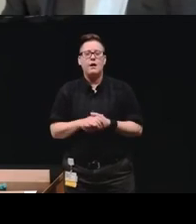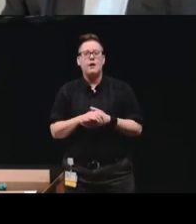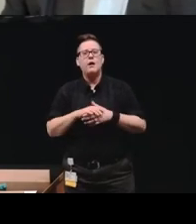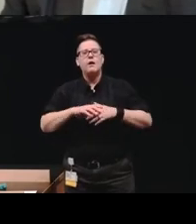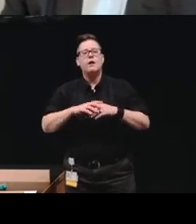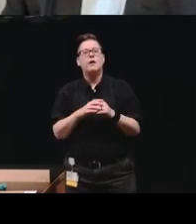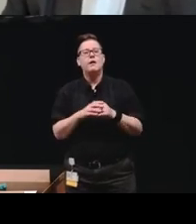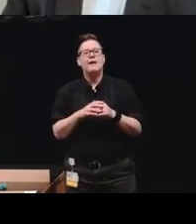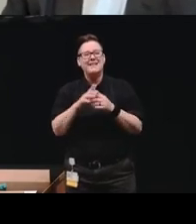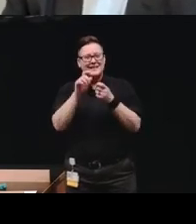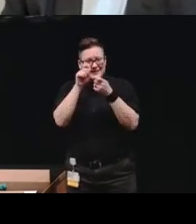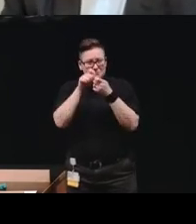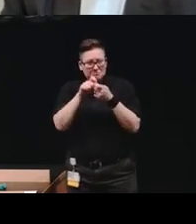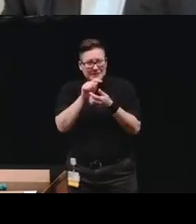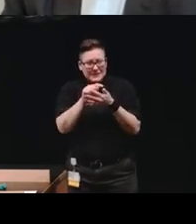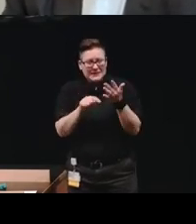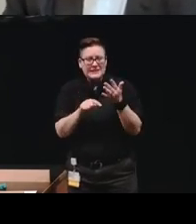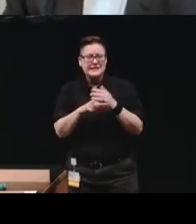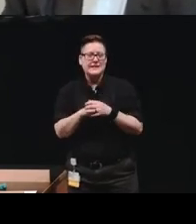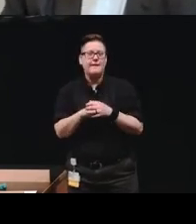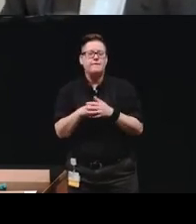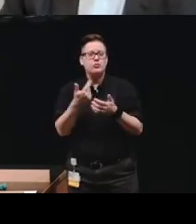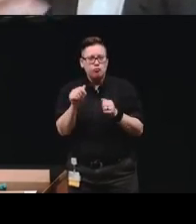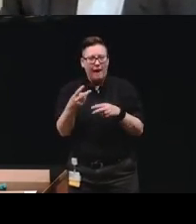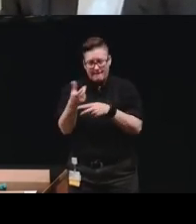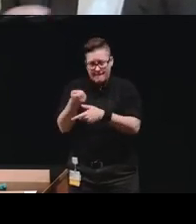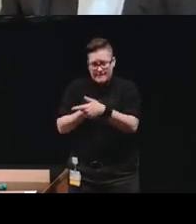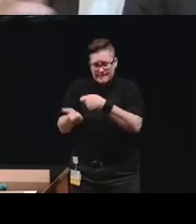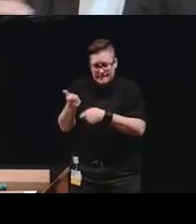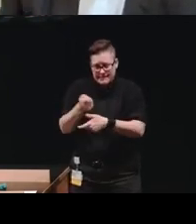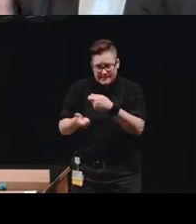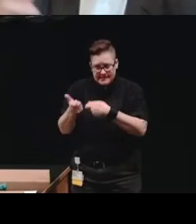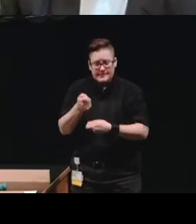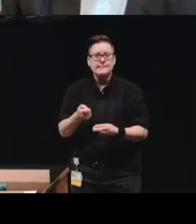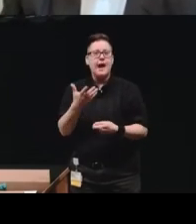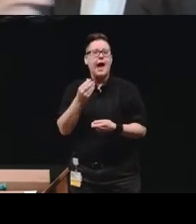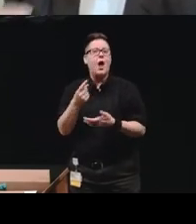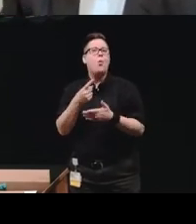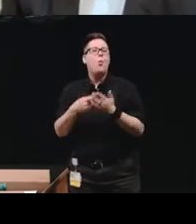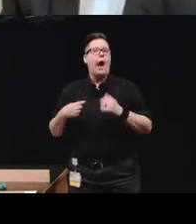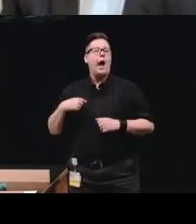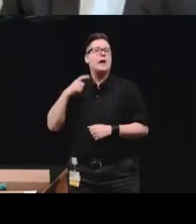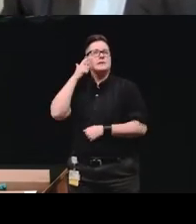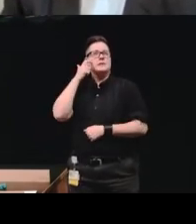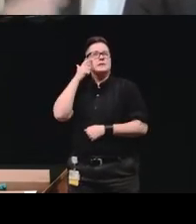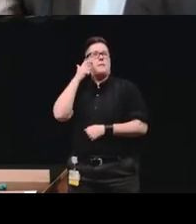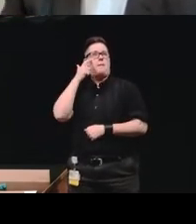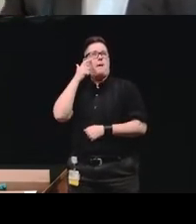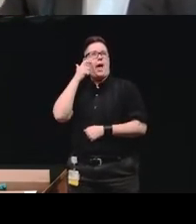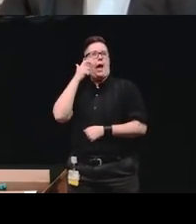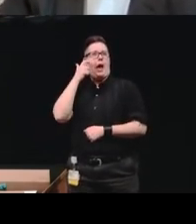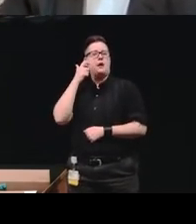toolkit of potential signs to elicit. And you want to be informed by your clinical suspicion when you take out a